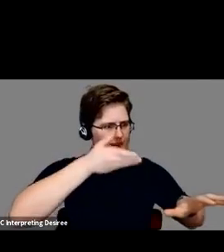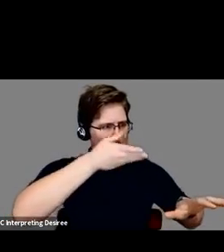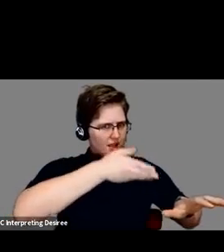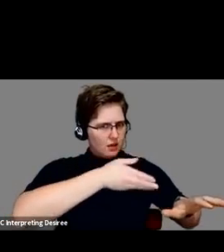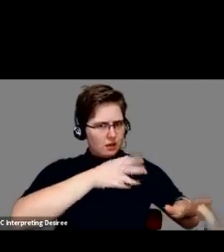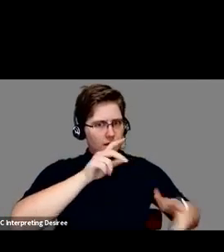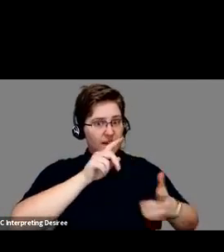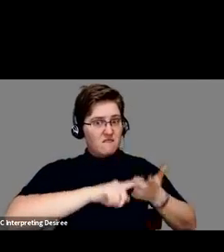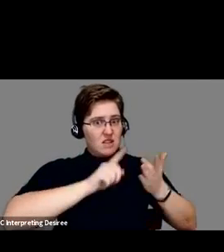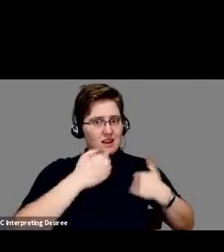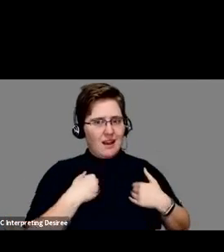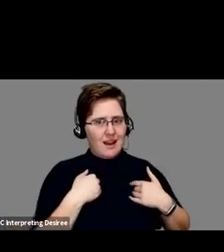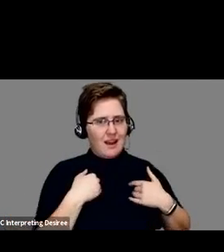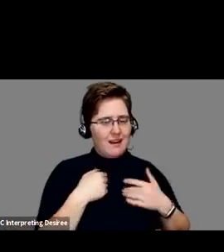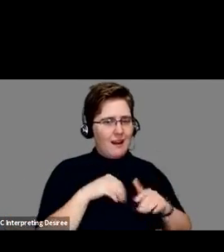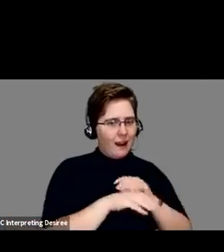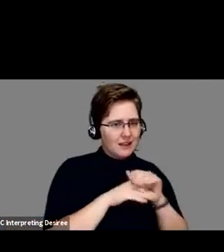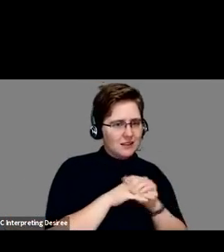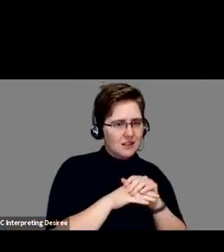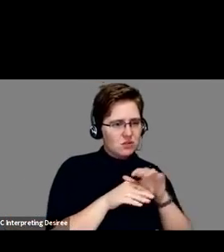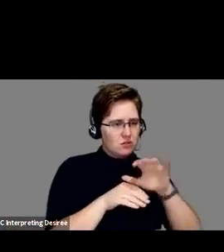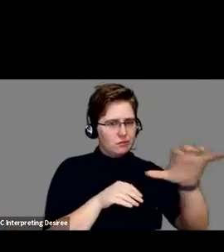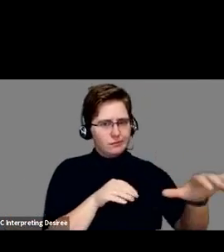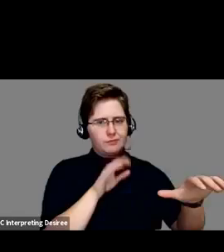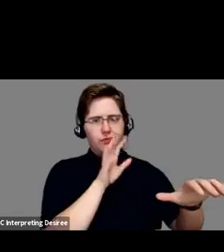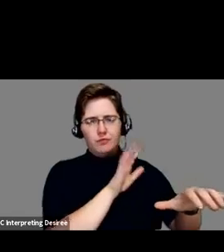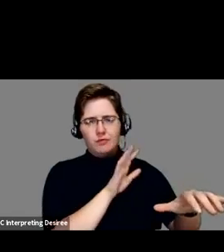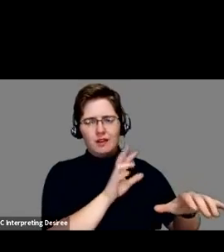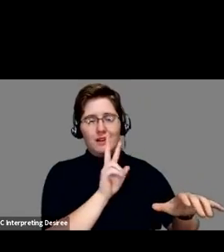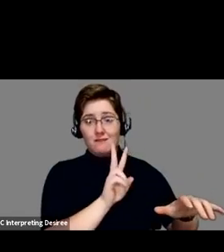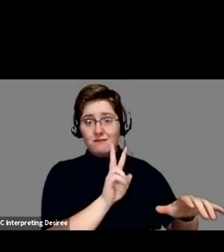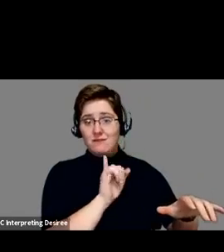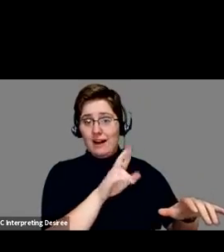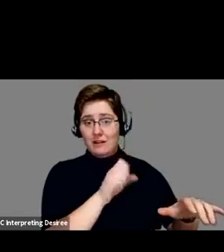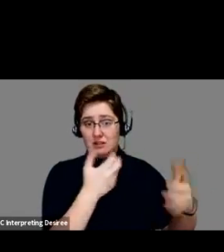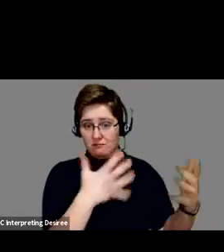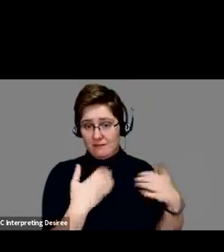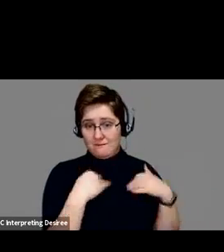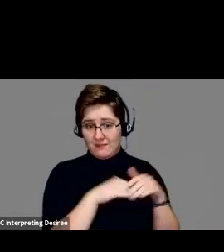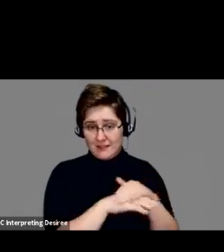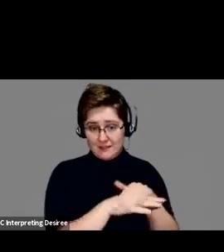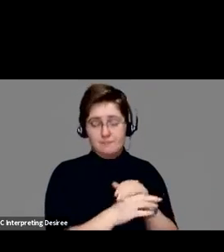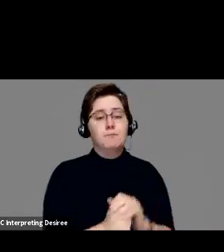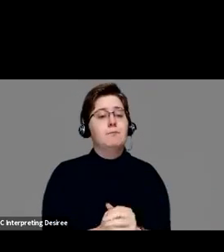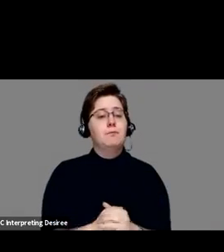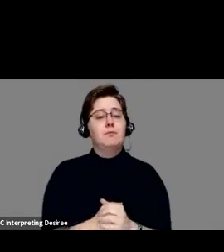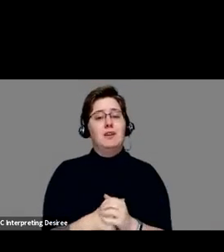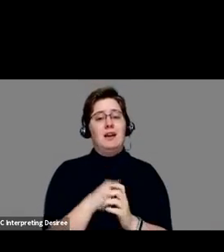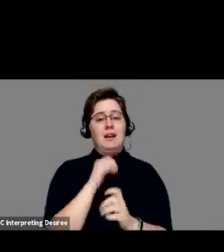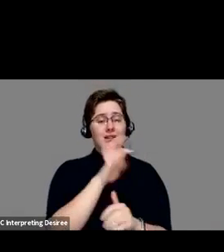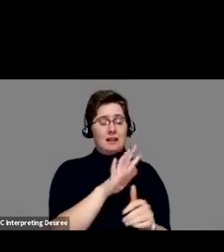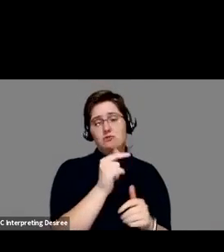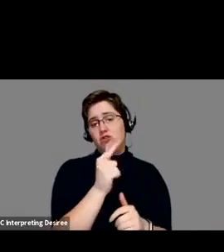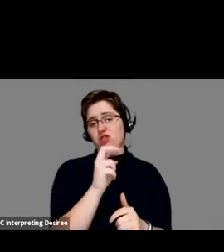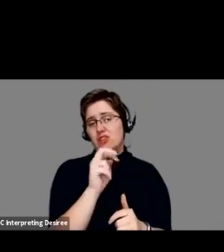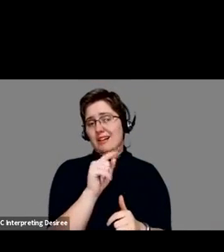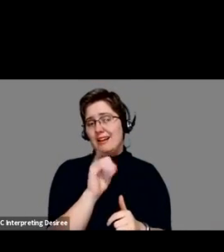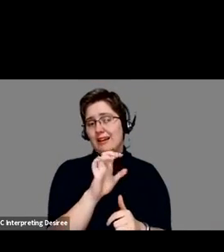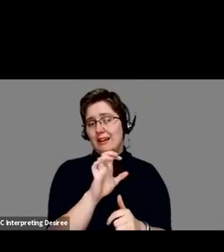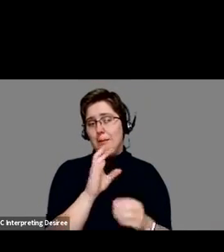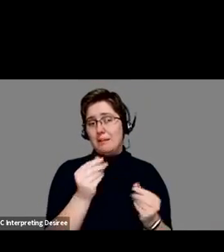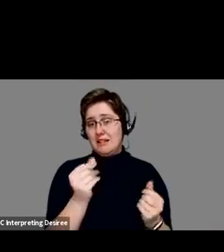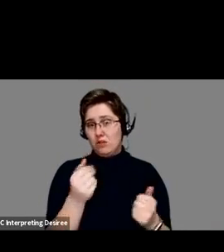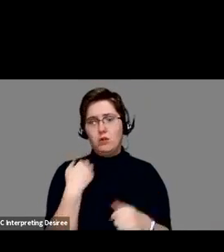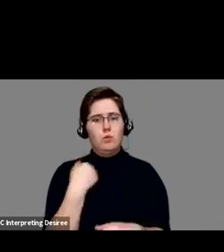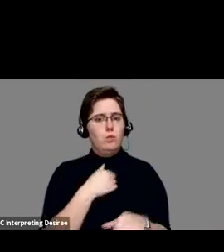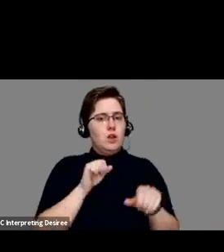investigators had access to the virus and its genetic material. Were able to